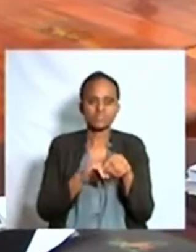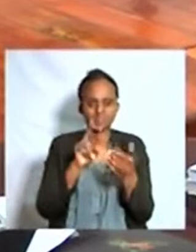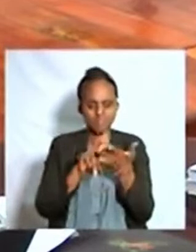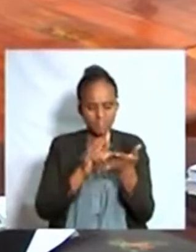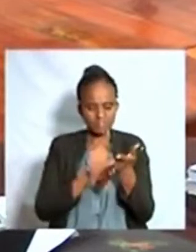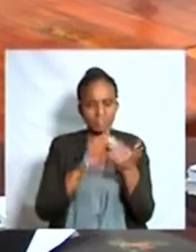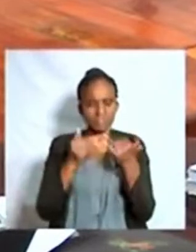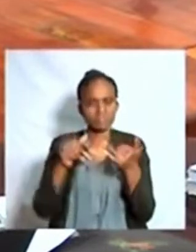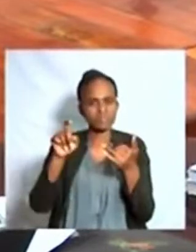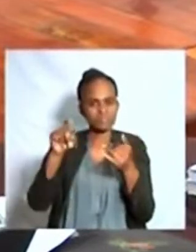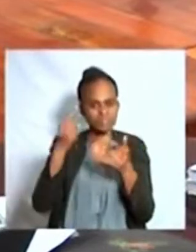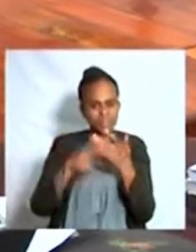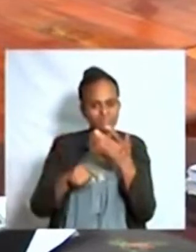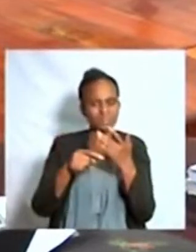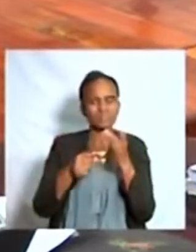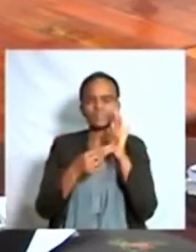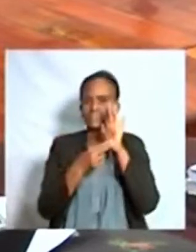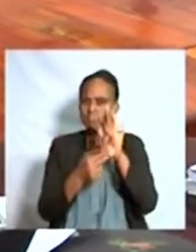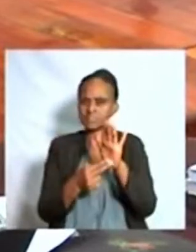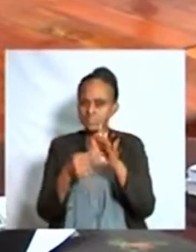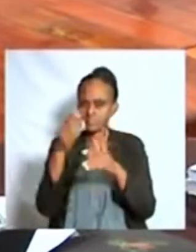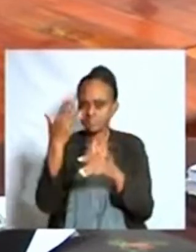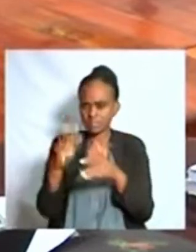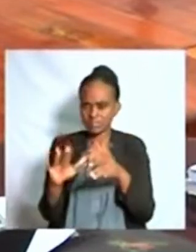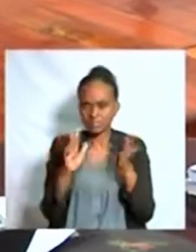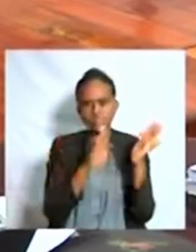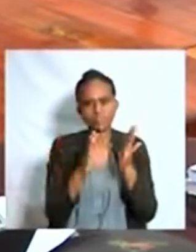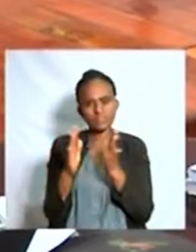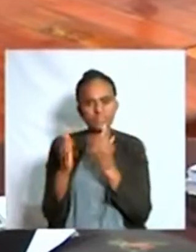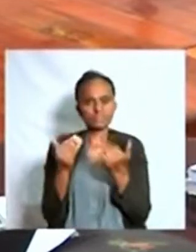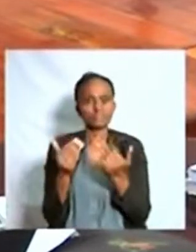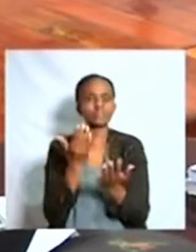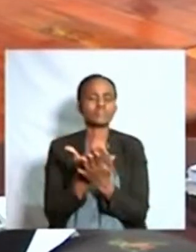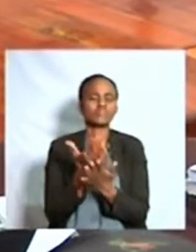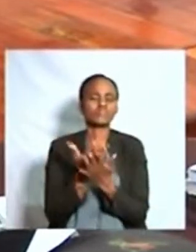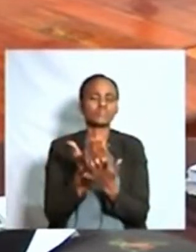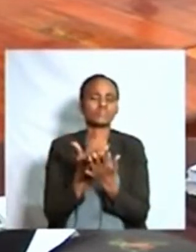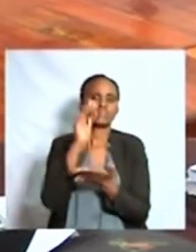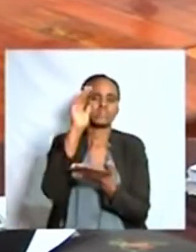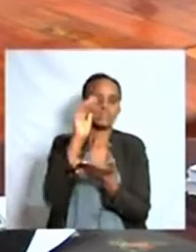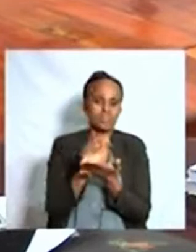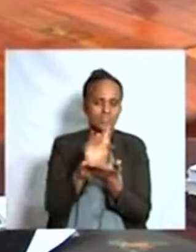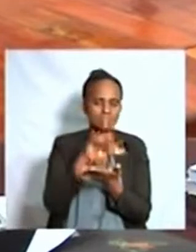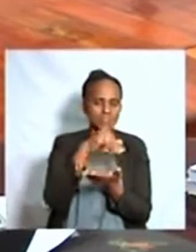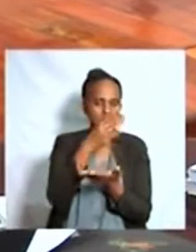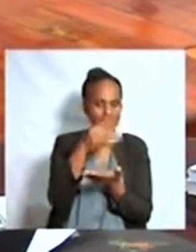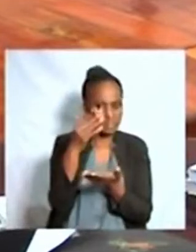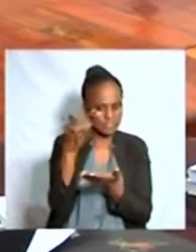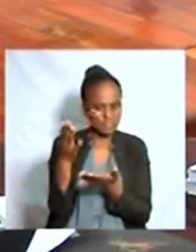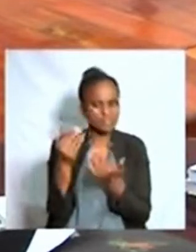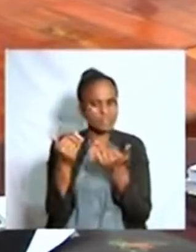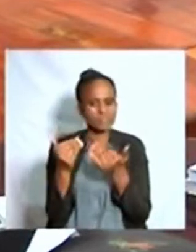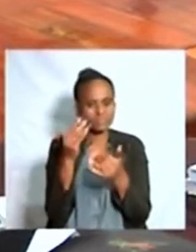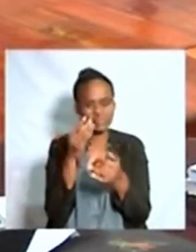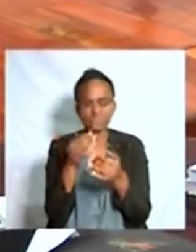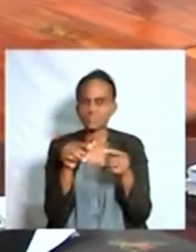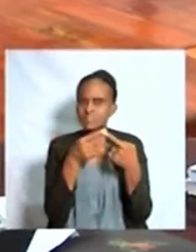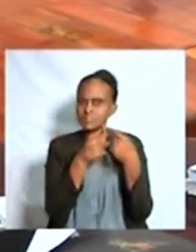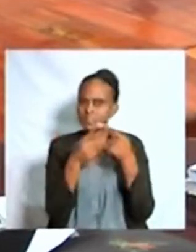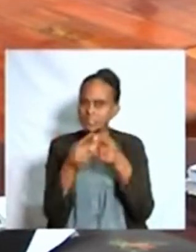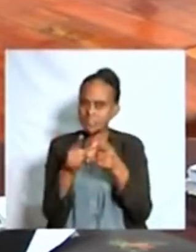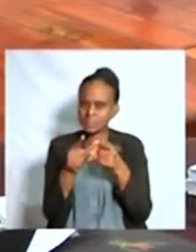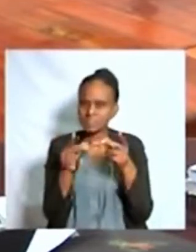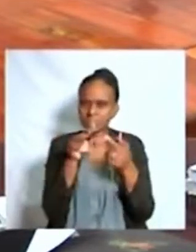are now required to justify the nature of interventions being proposed to reduce the issuance of verbal instructions for variation